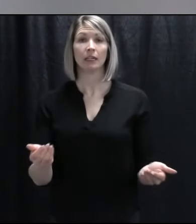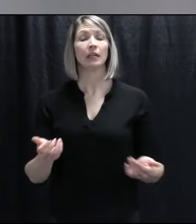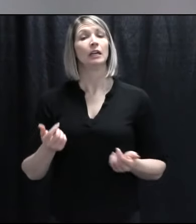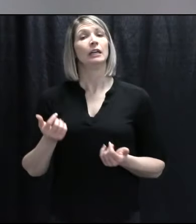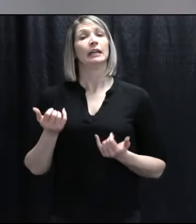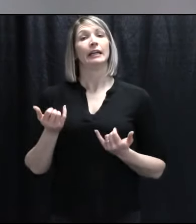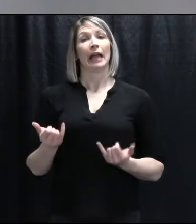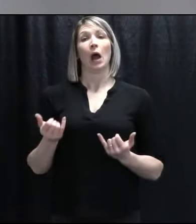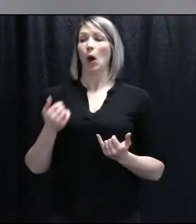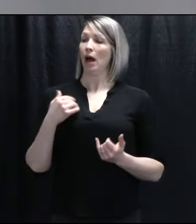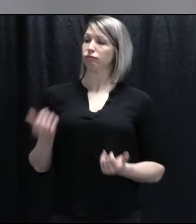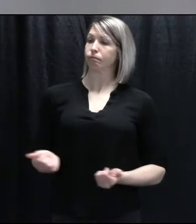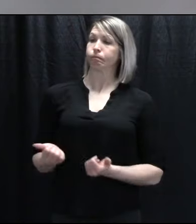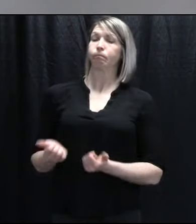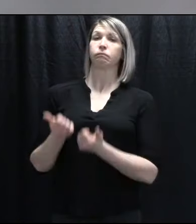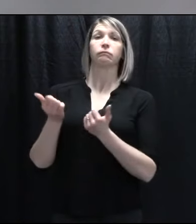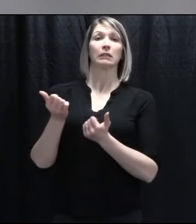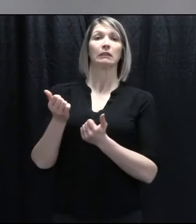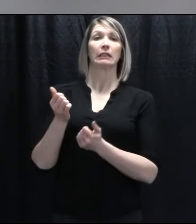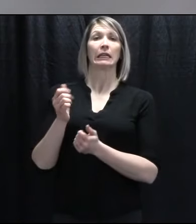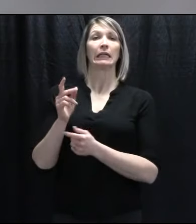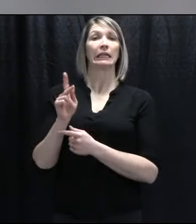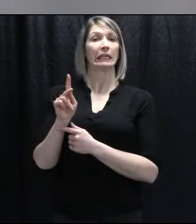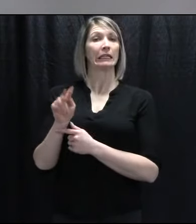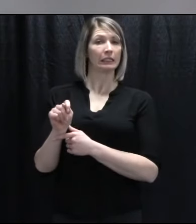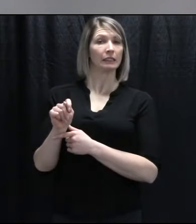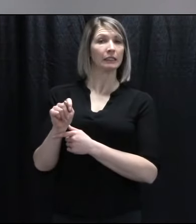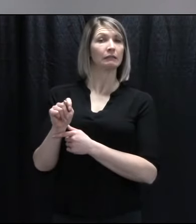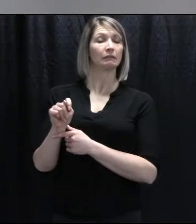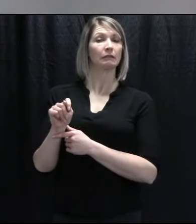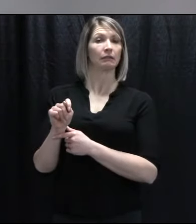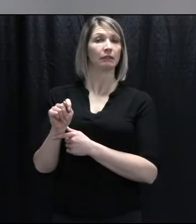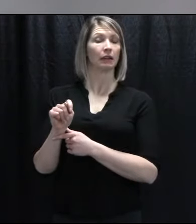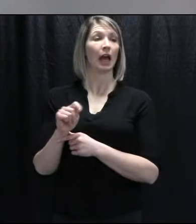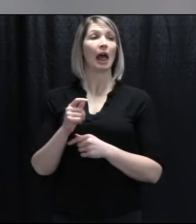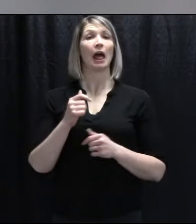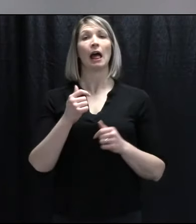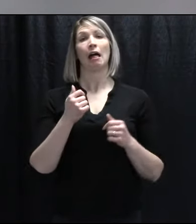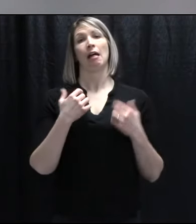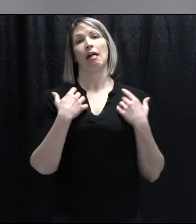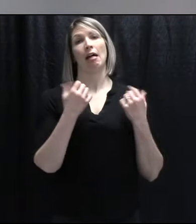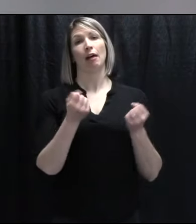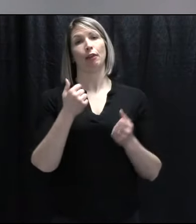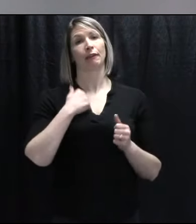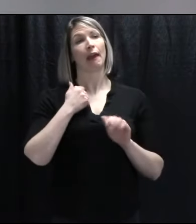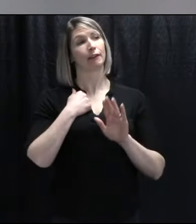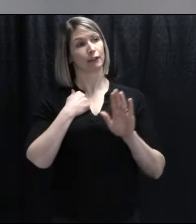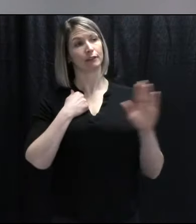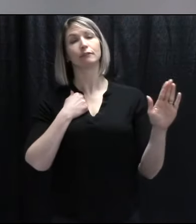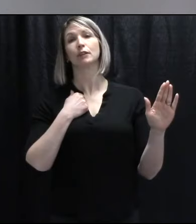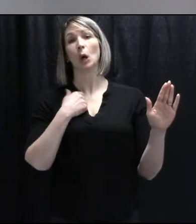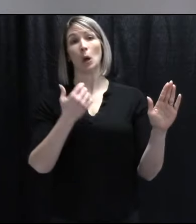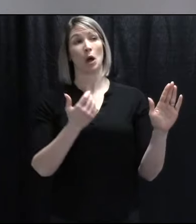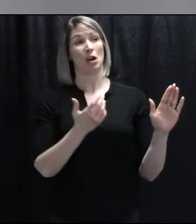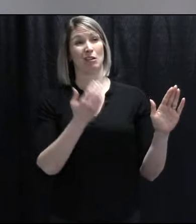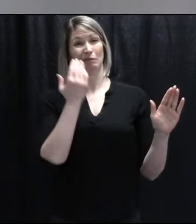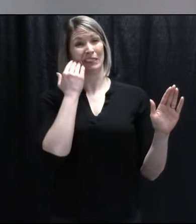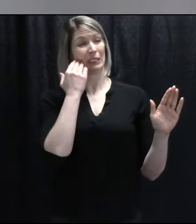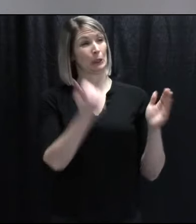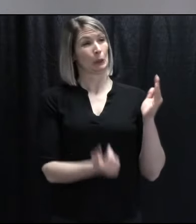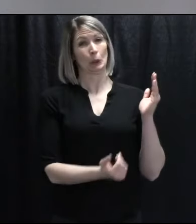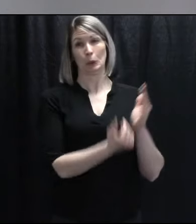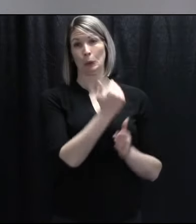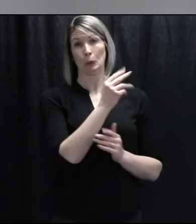test swabs, for example, and Health Canada indeed licensed a couple of new brands